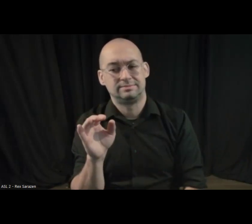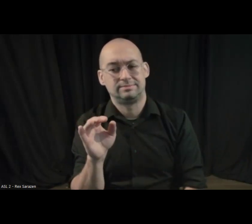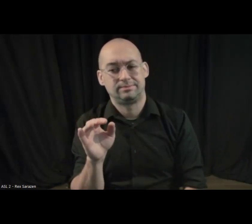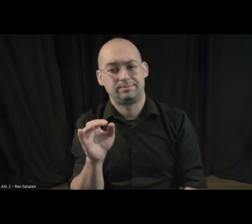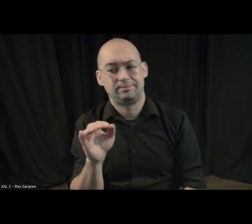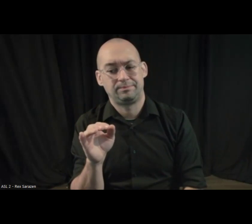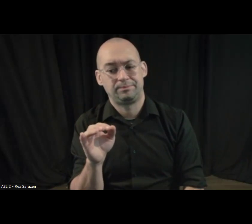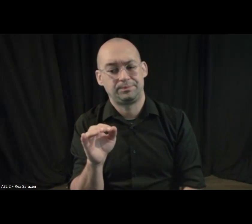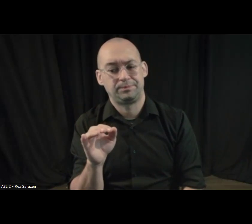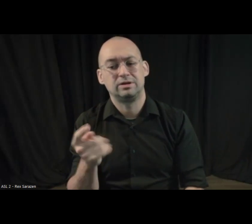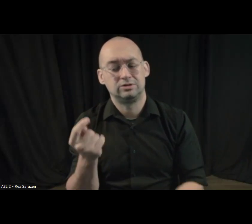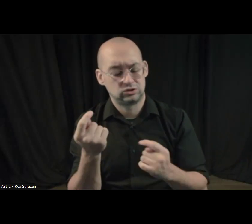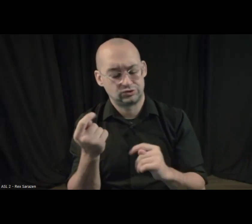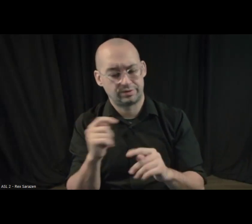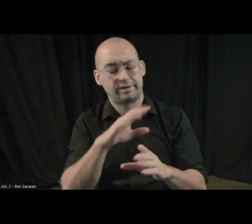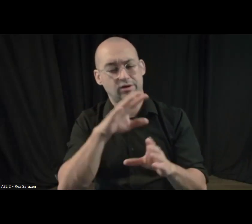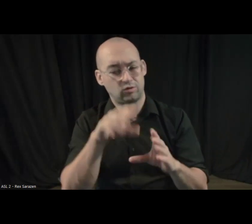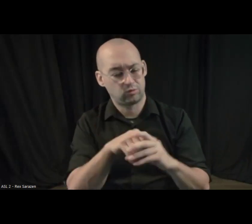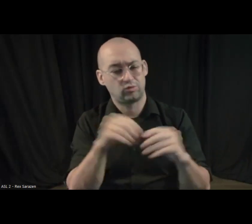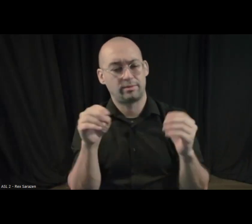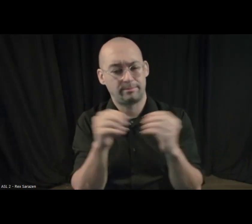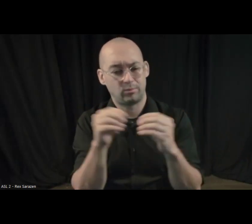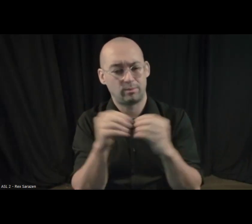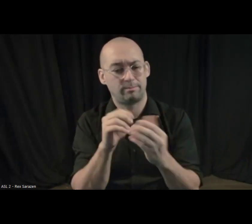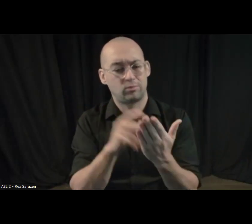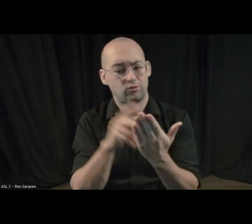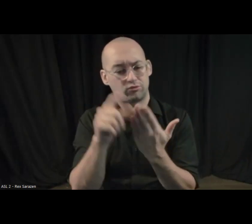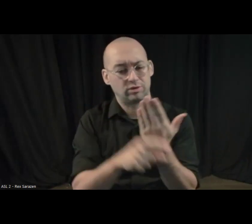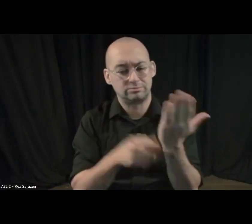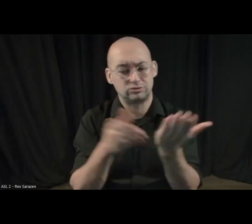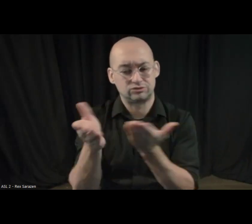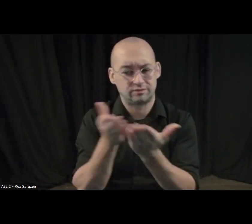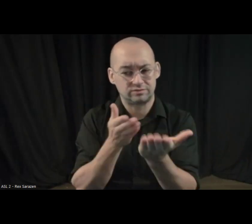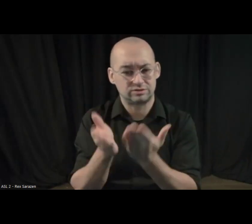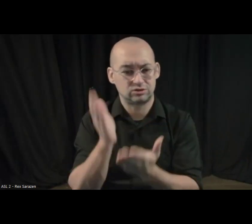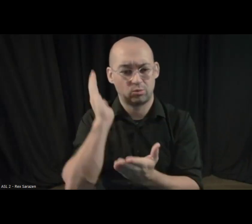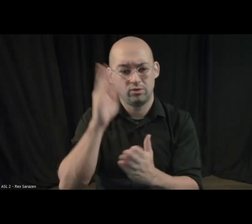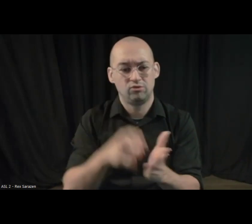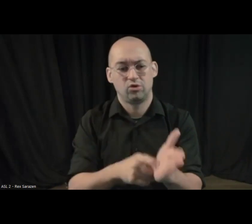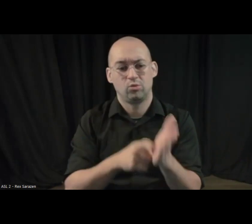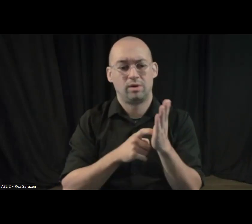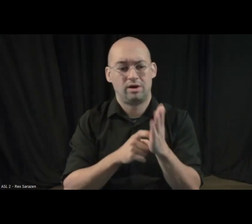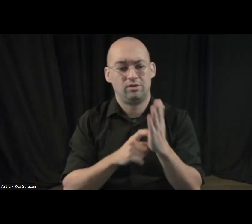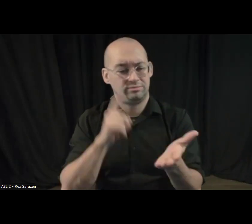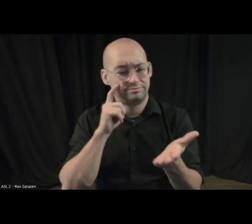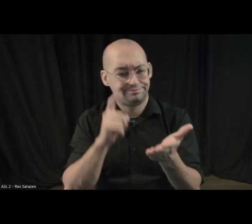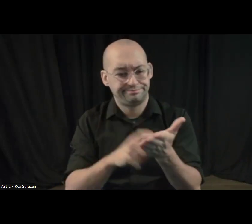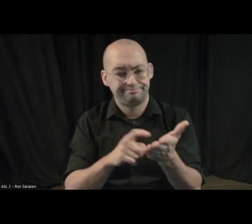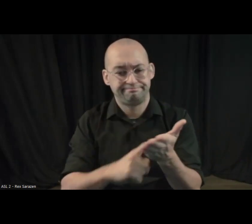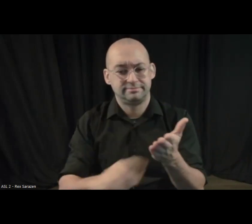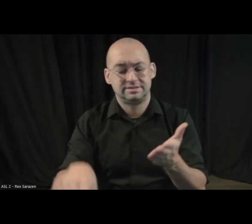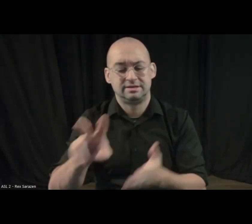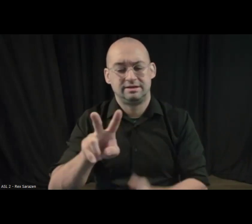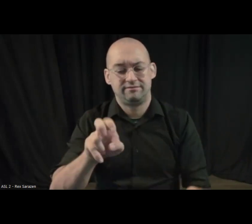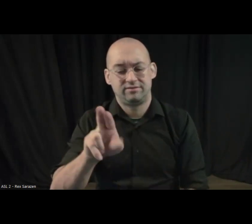to include more programs and services that would require verification of citizenship eligibility. So we saw this